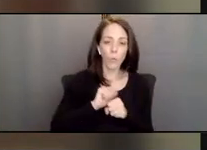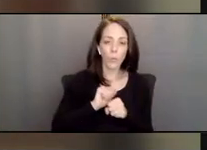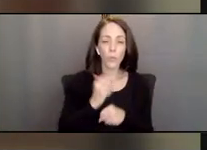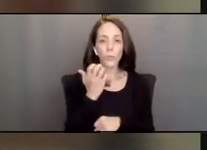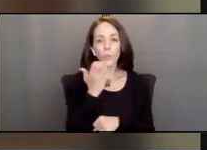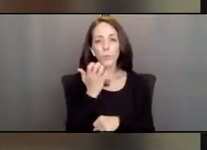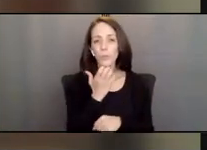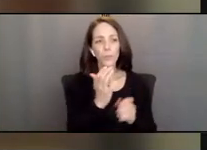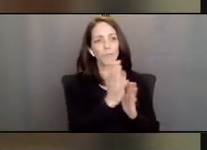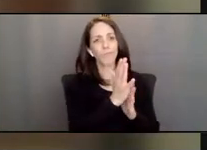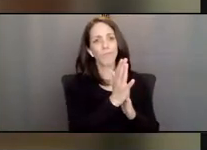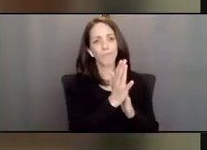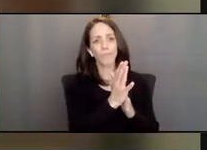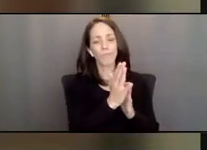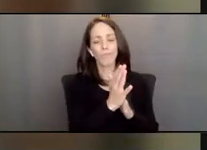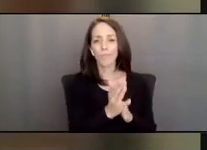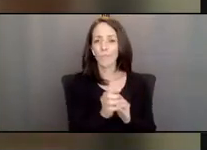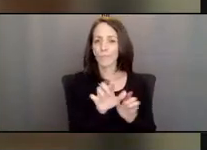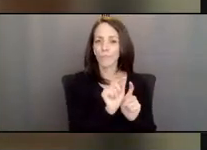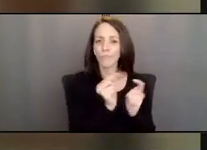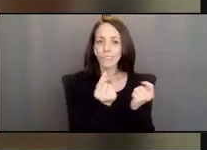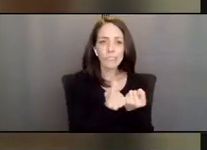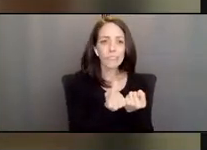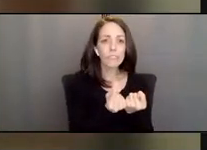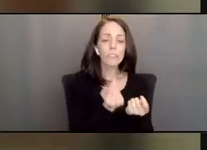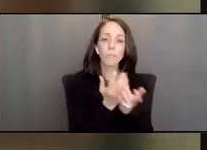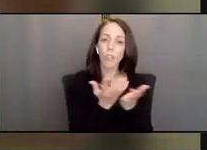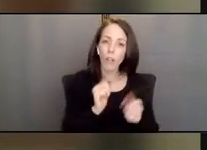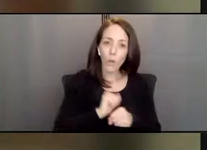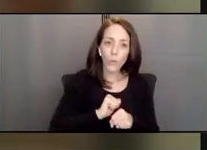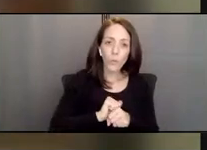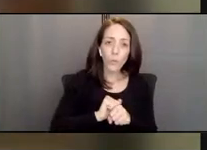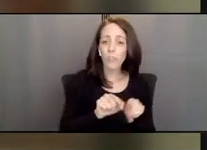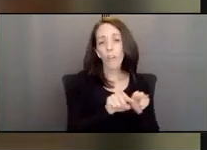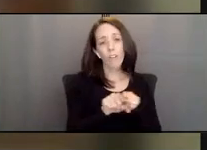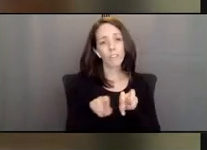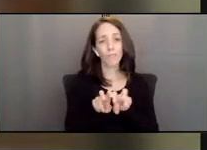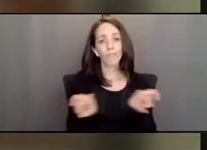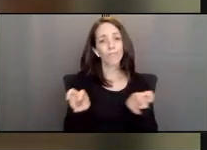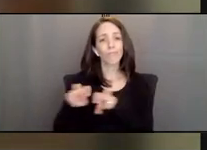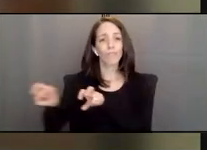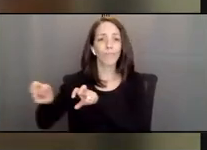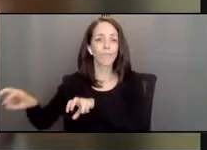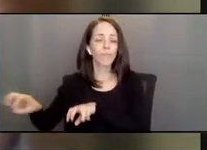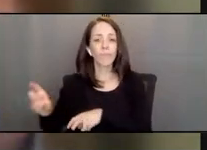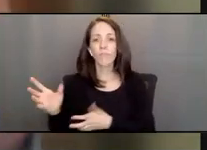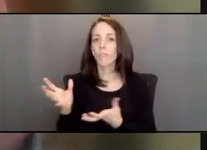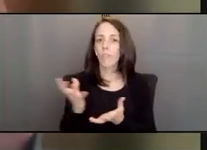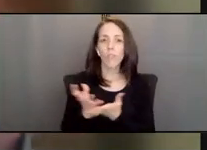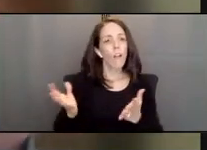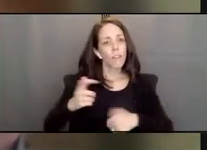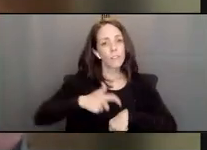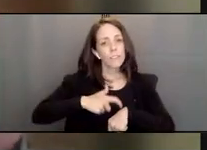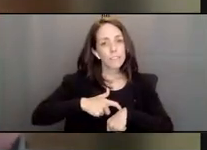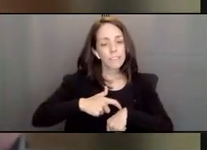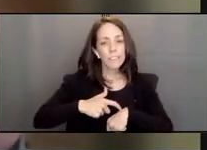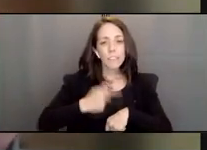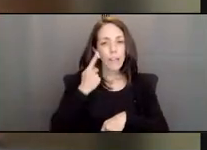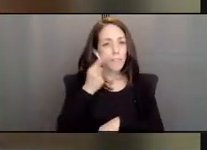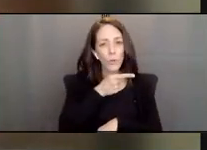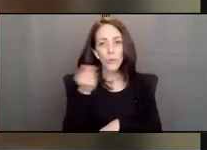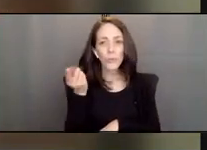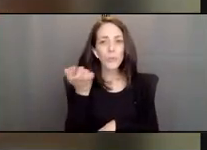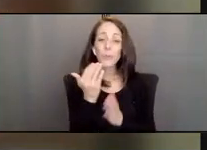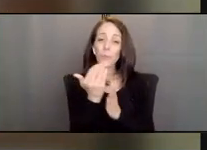Wayne Moline and the team for, and frankly, the councils who have invested hours of time. So in your appendices, you'll see those